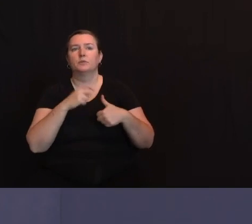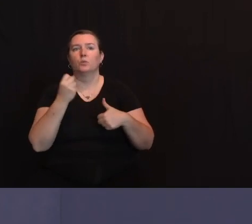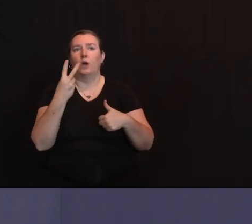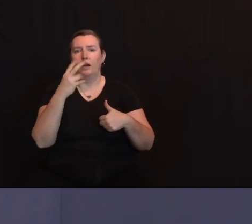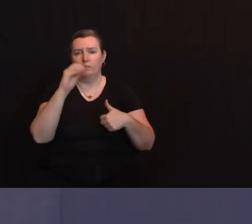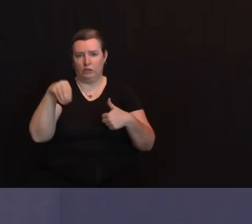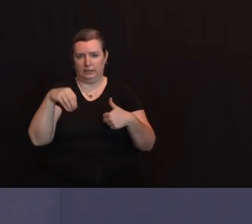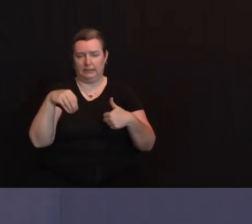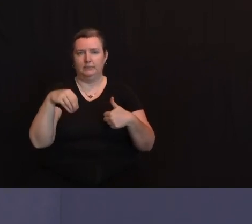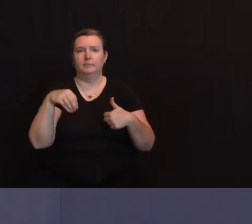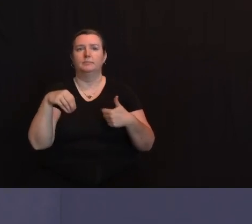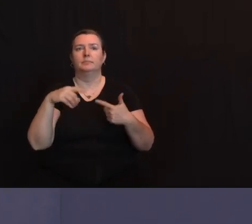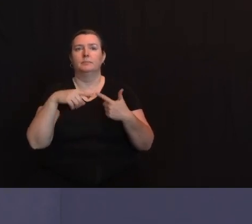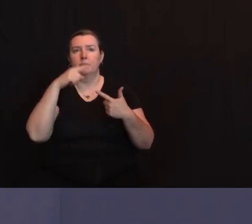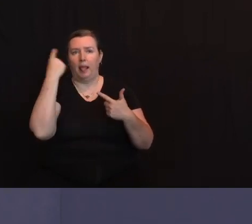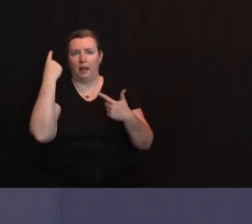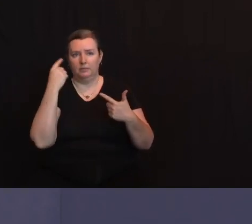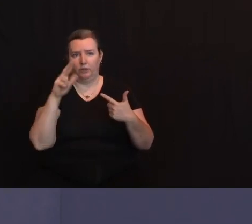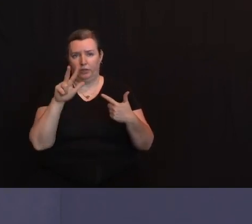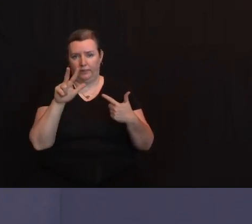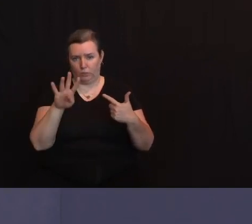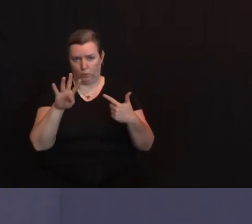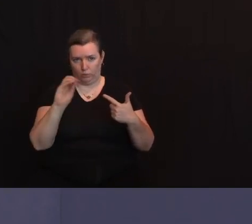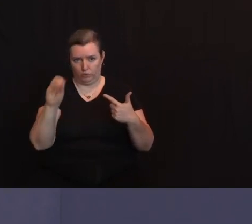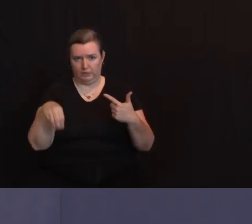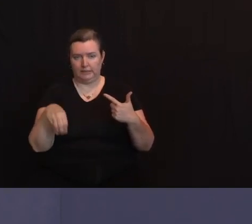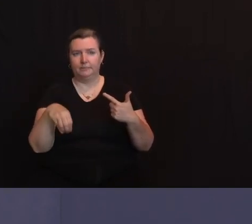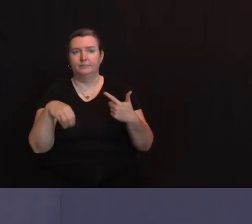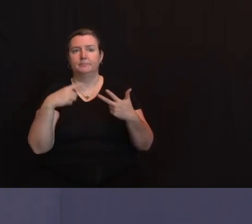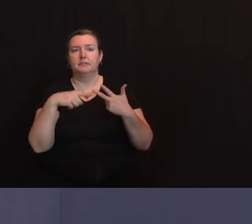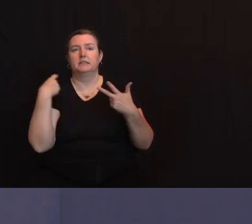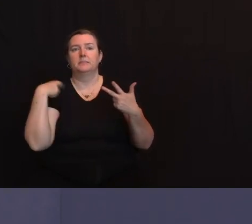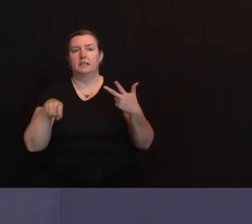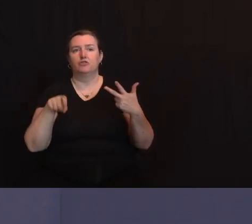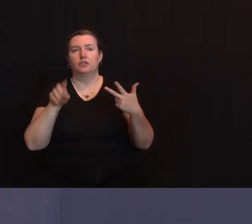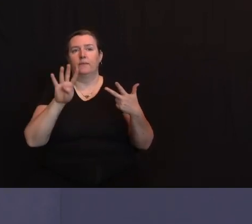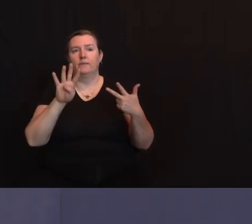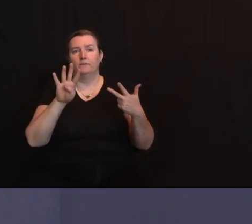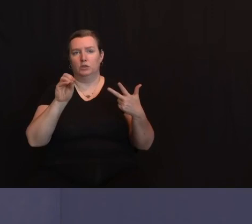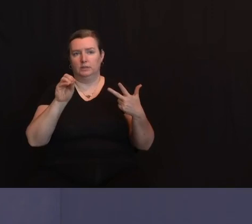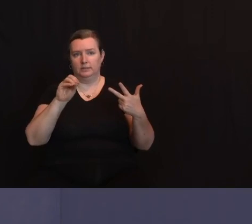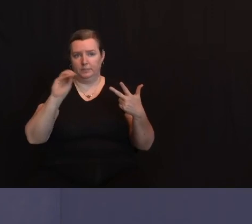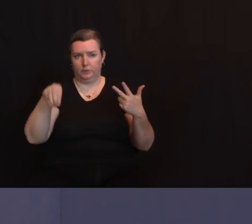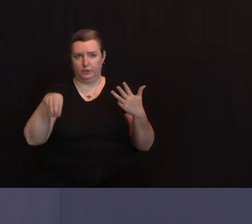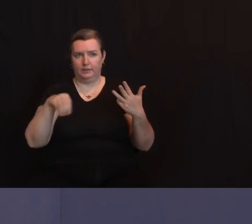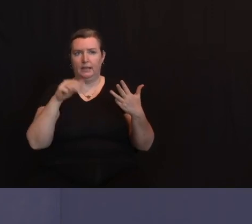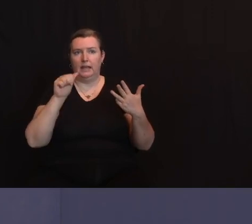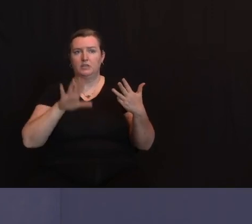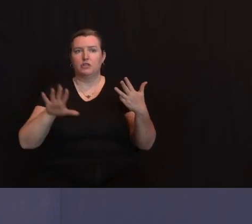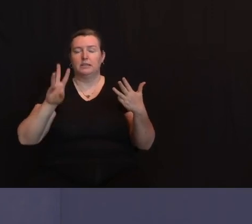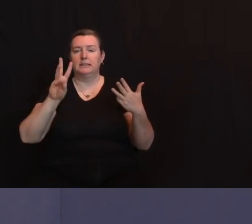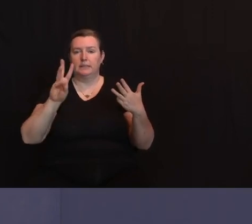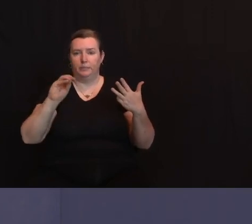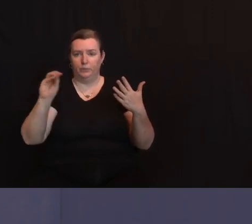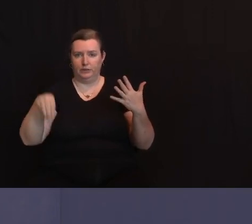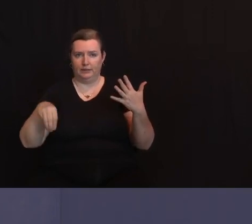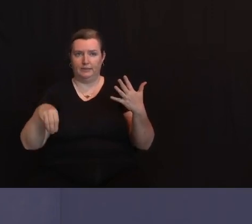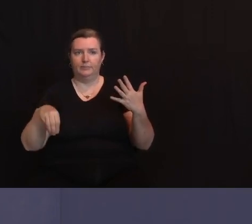black, 34%, Hispanic, 40%, Asian, 6%, and other,